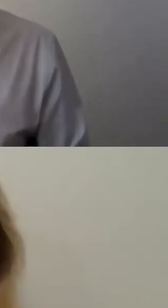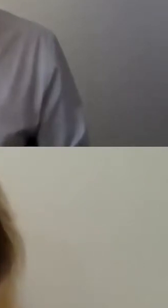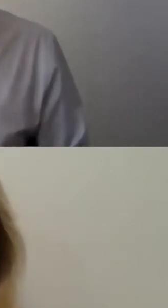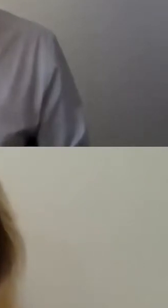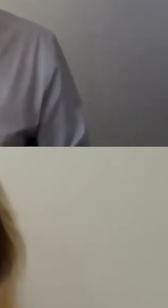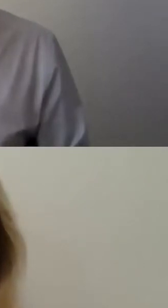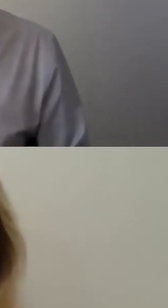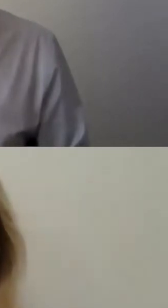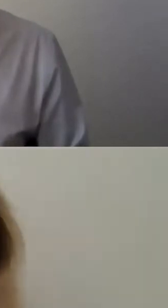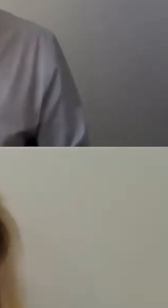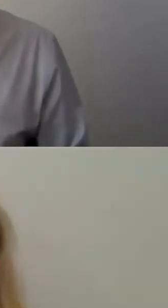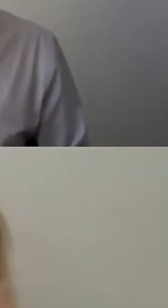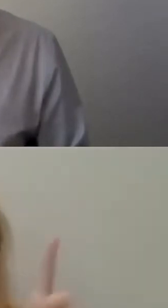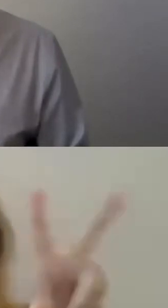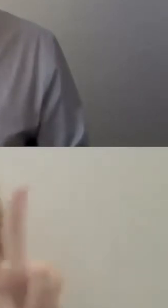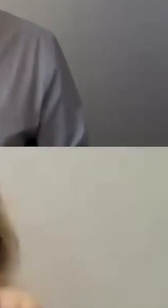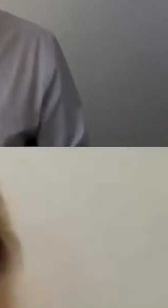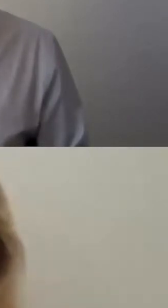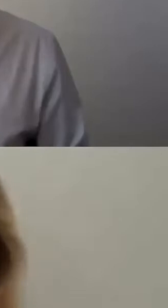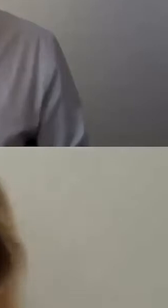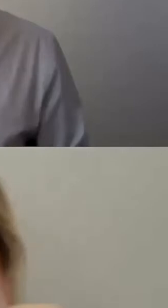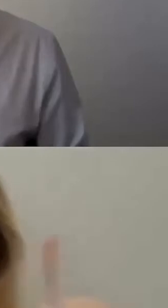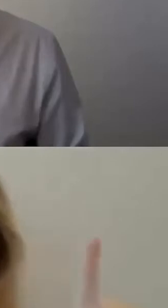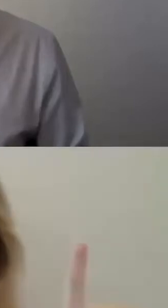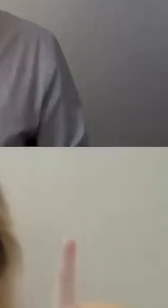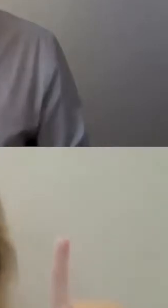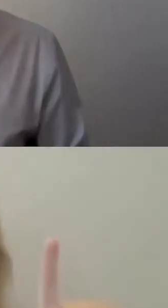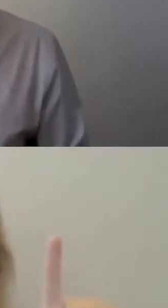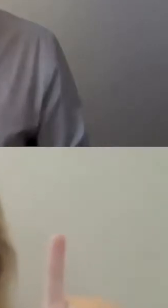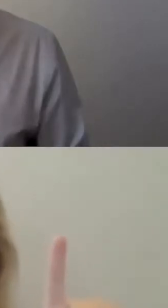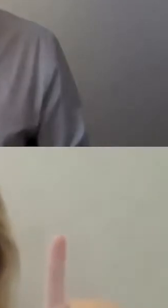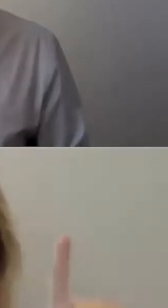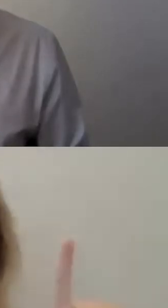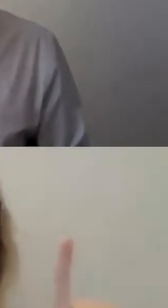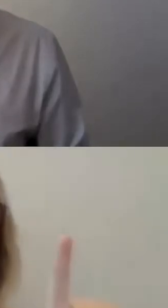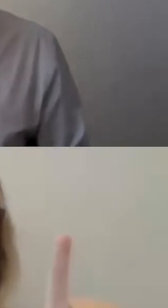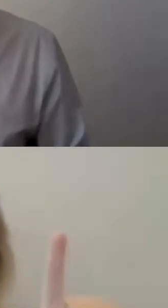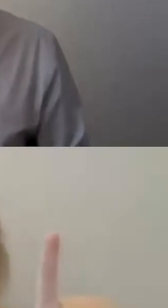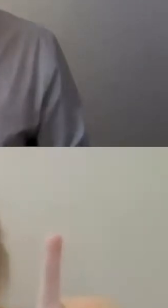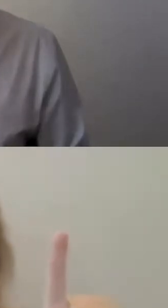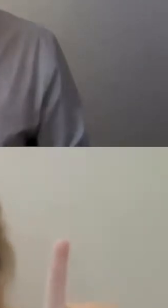Aspetti, riproviamo. È probabile che ho sbagliato qualcosa io. Condivido.